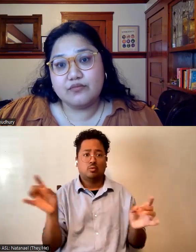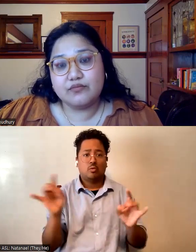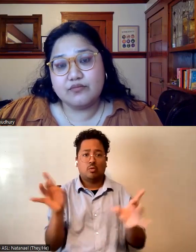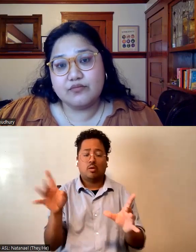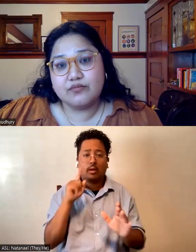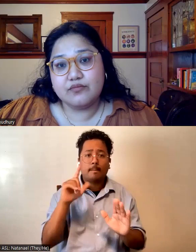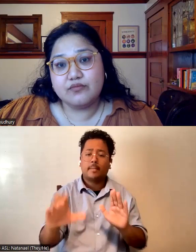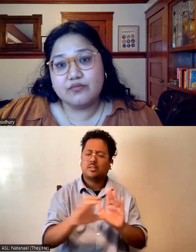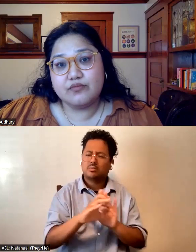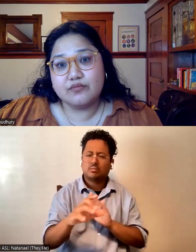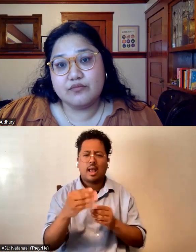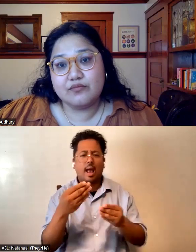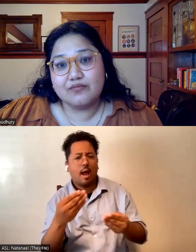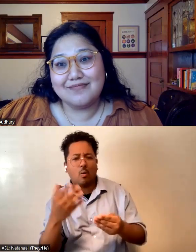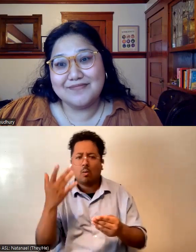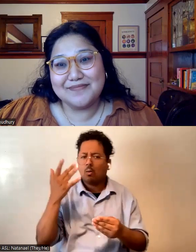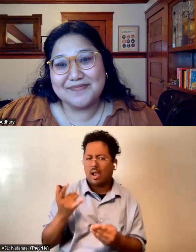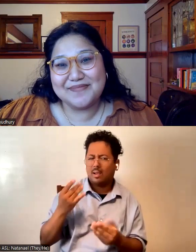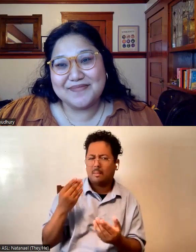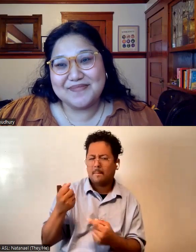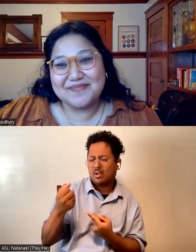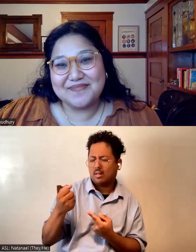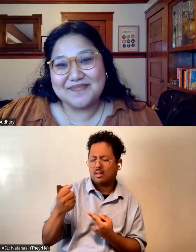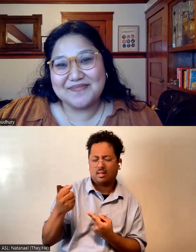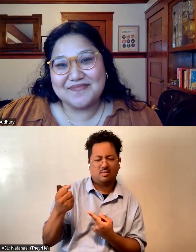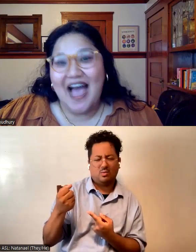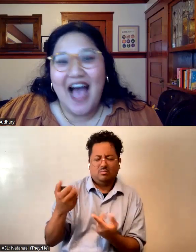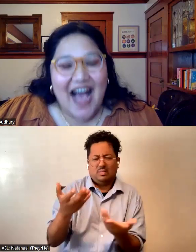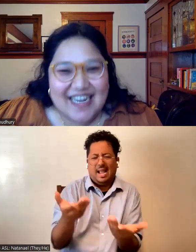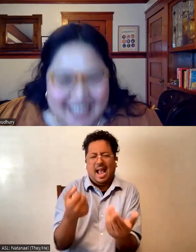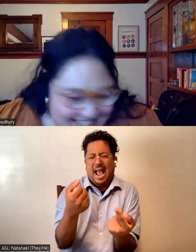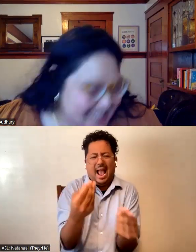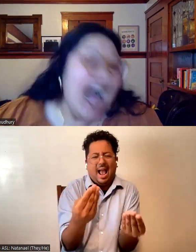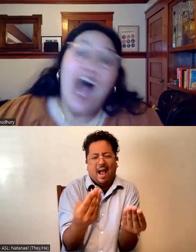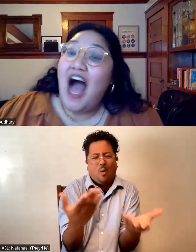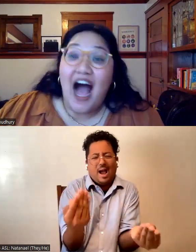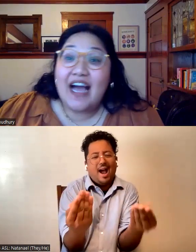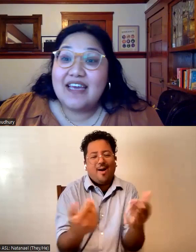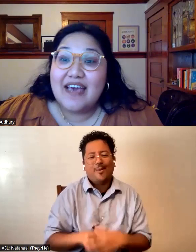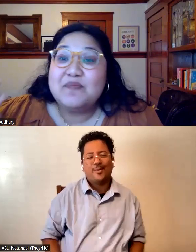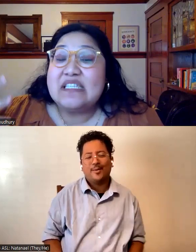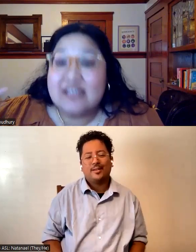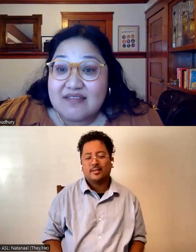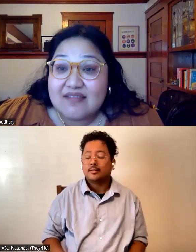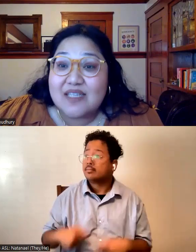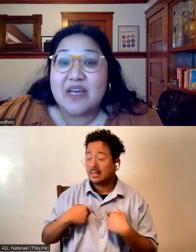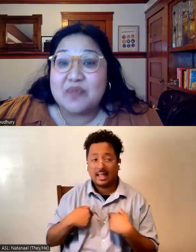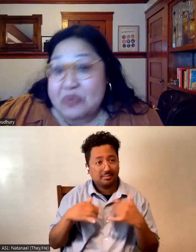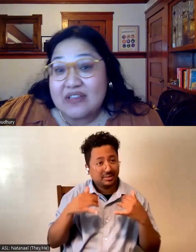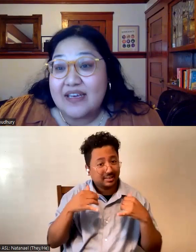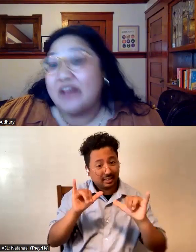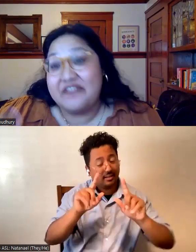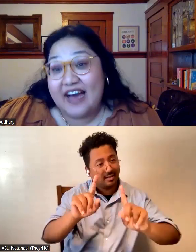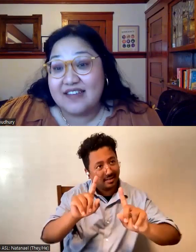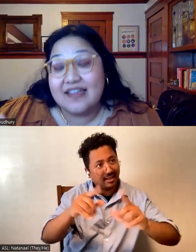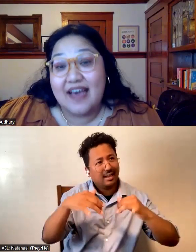How and why is milk? How did that happen? I am still sometimes